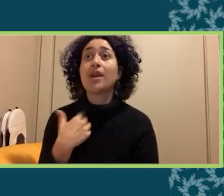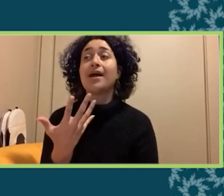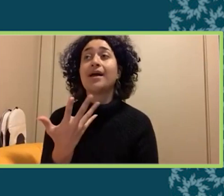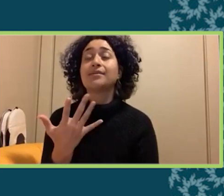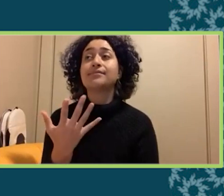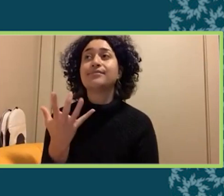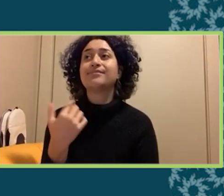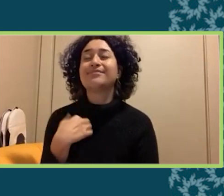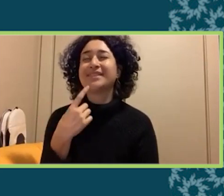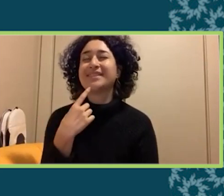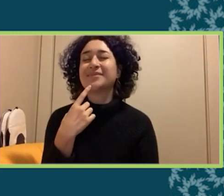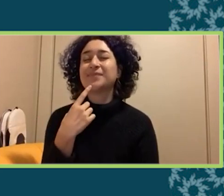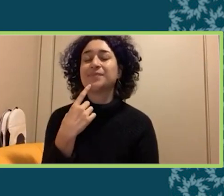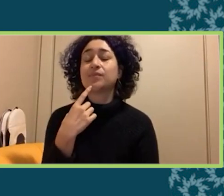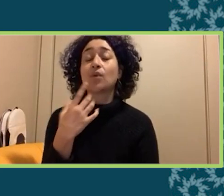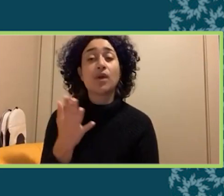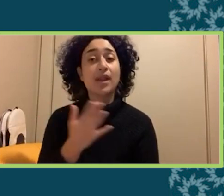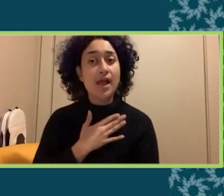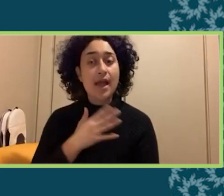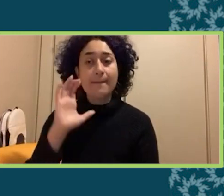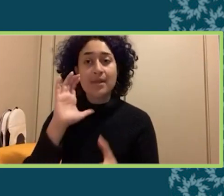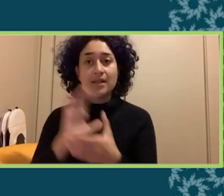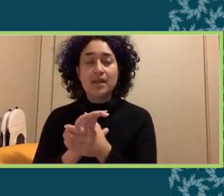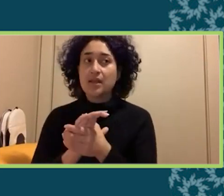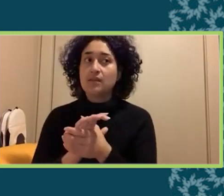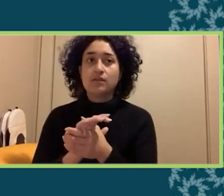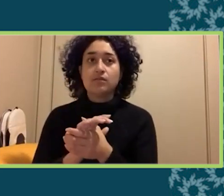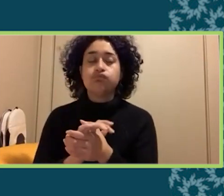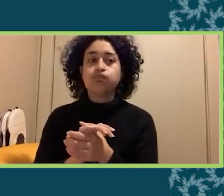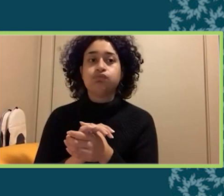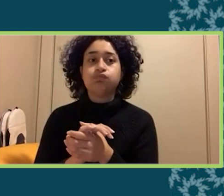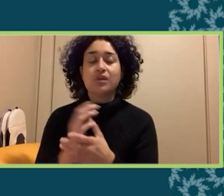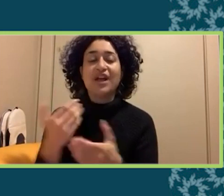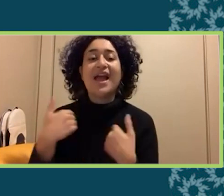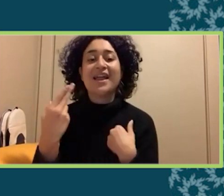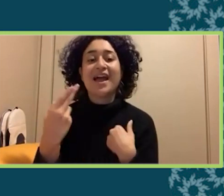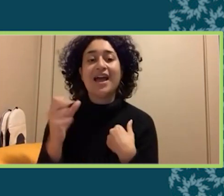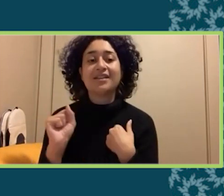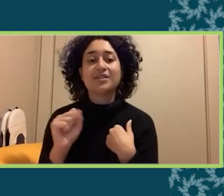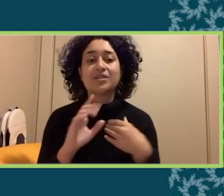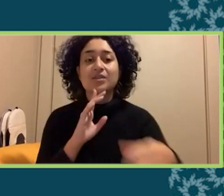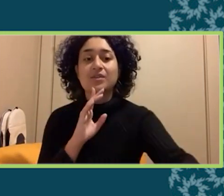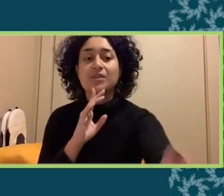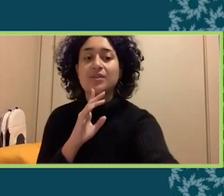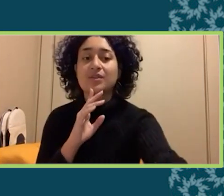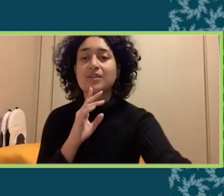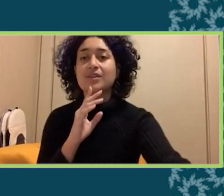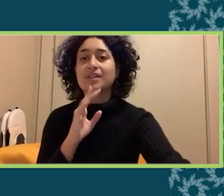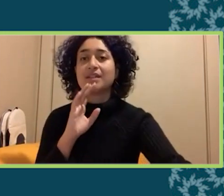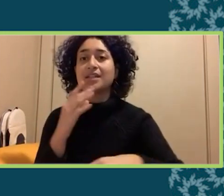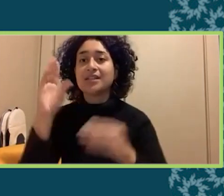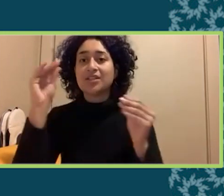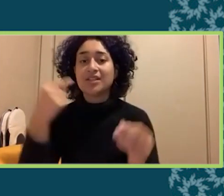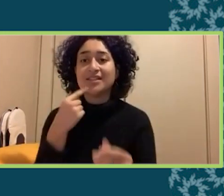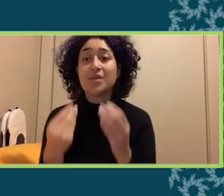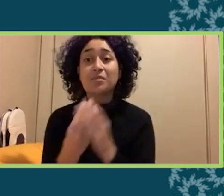like, what I believed erroneously, I had a high school teacher who had said something like bloom where you're planted. That is